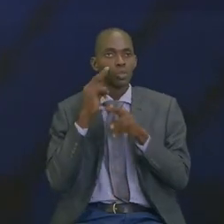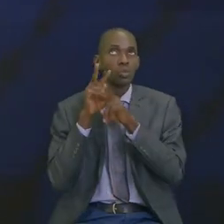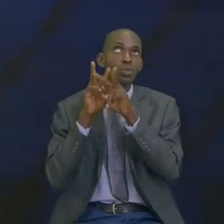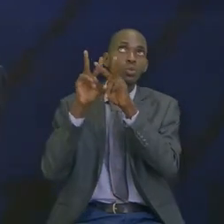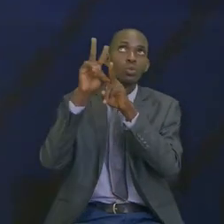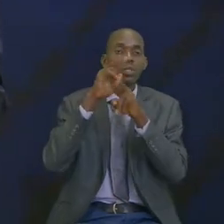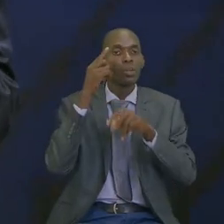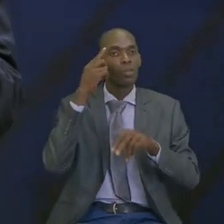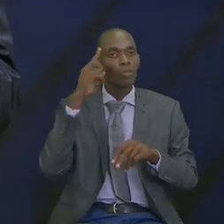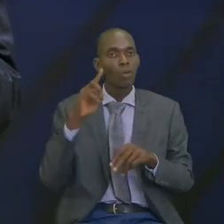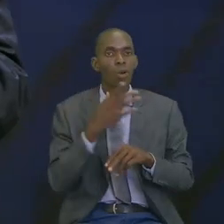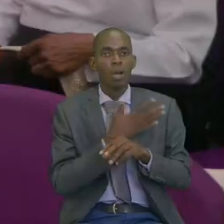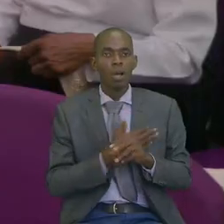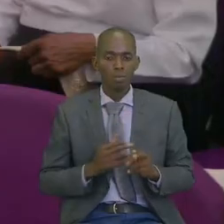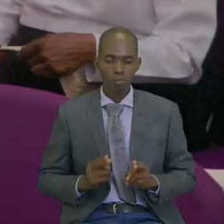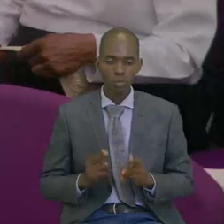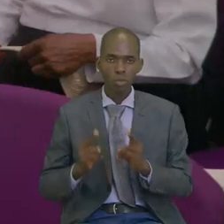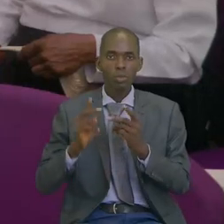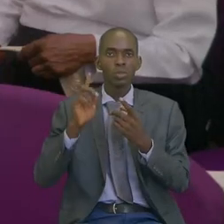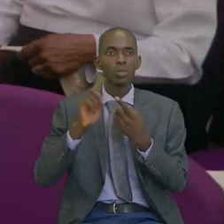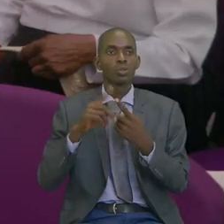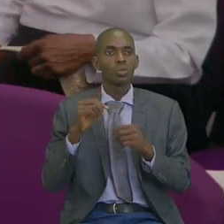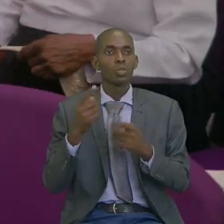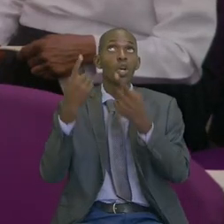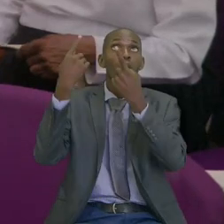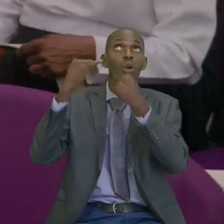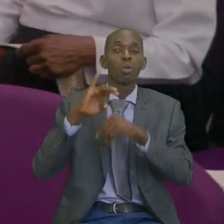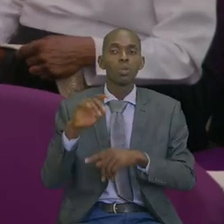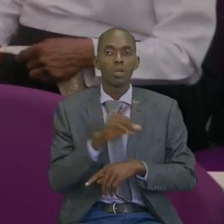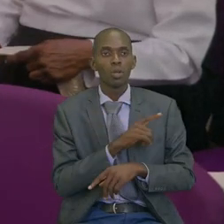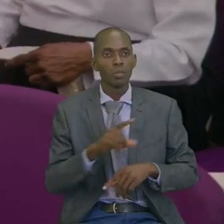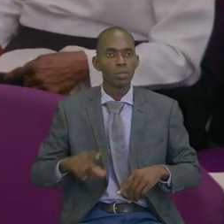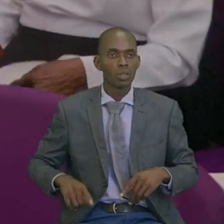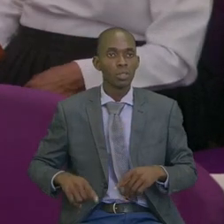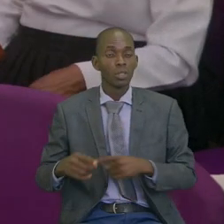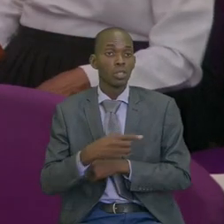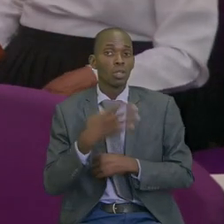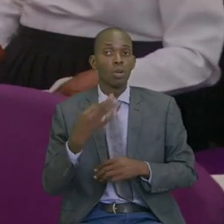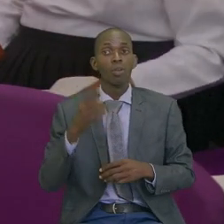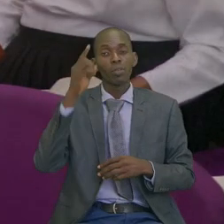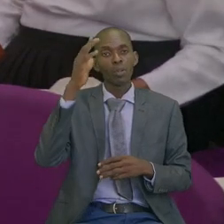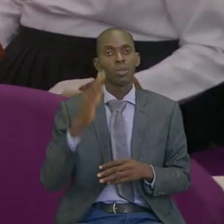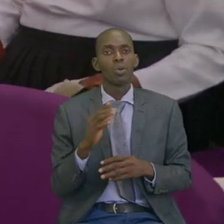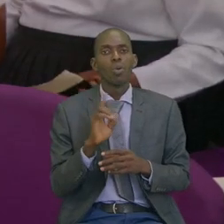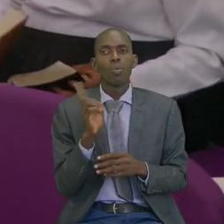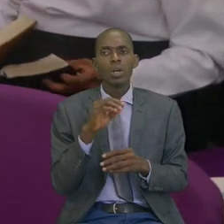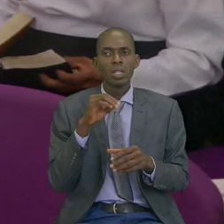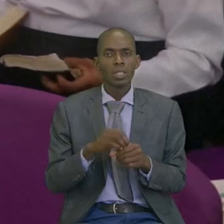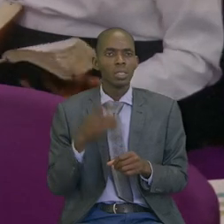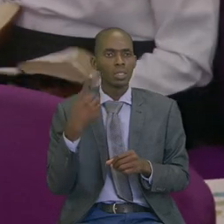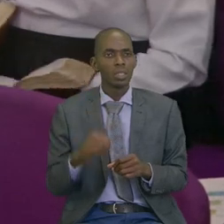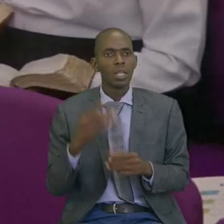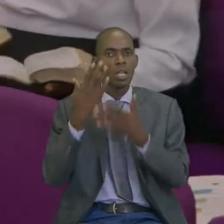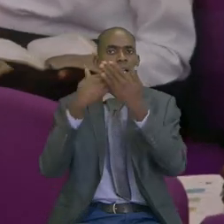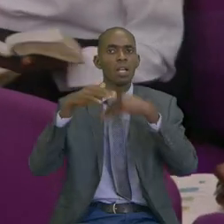Verse 12 it says, looking for and hastening unto the coming of the day of God, wherein the